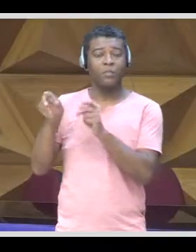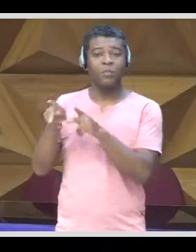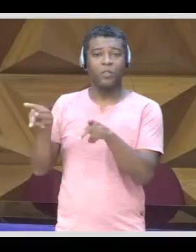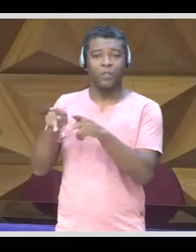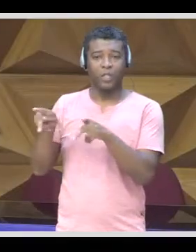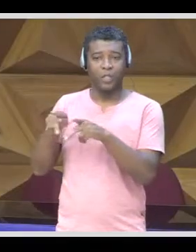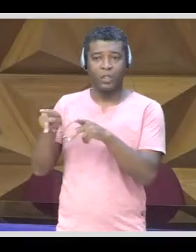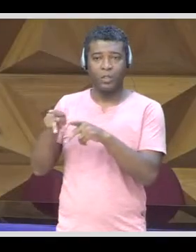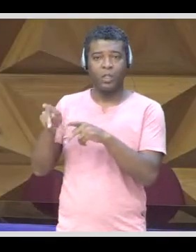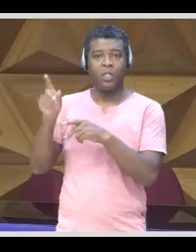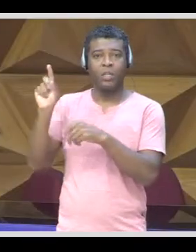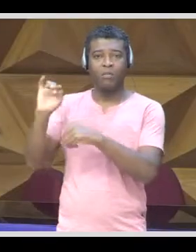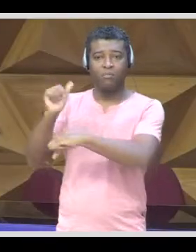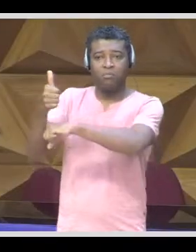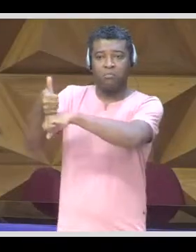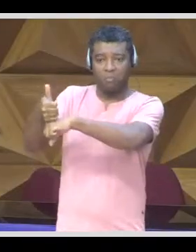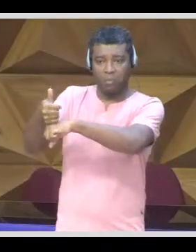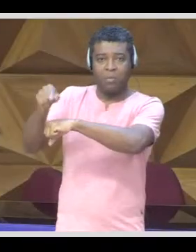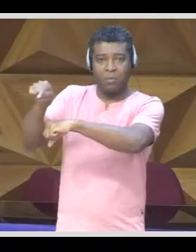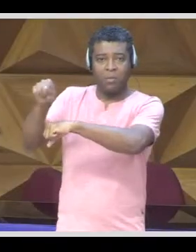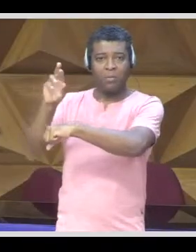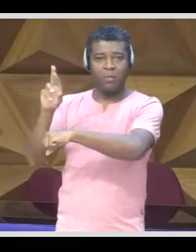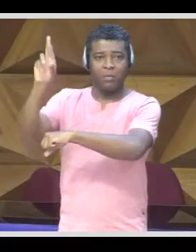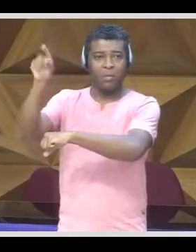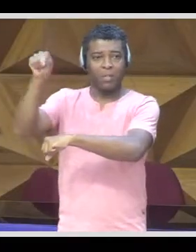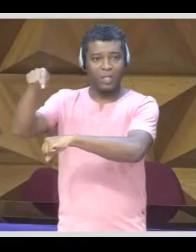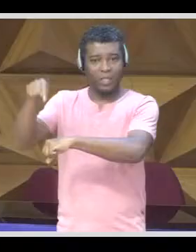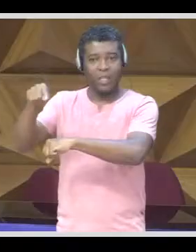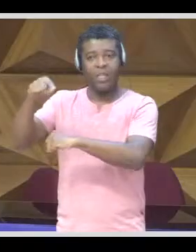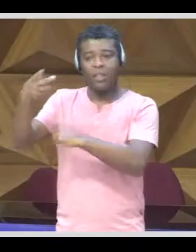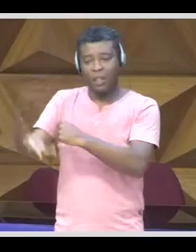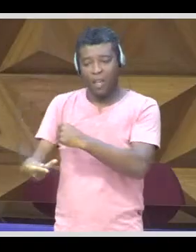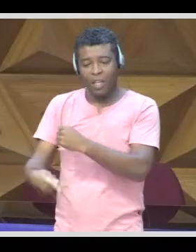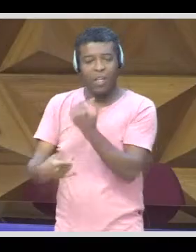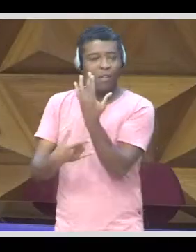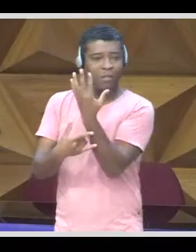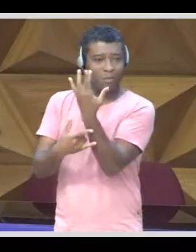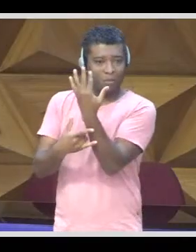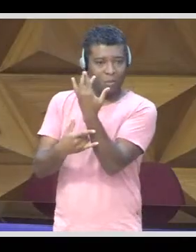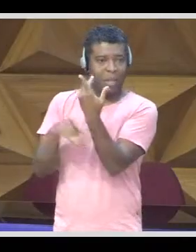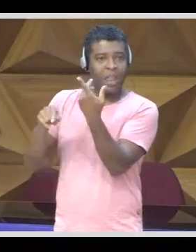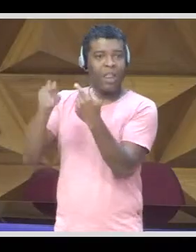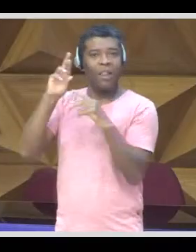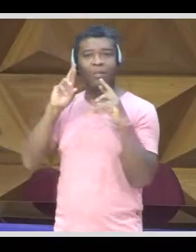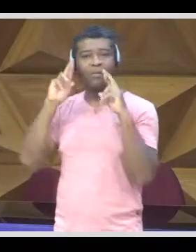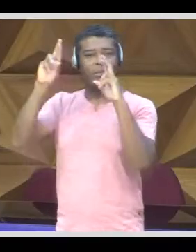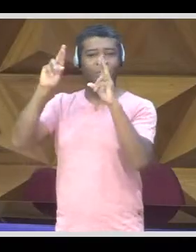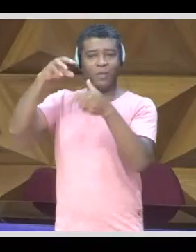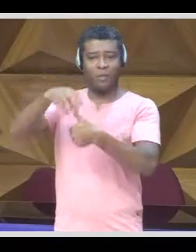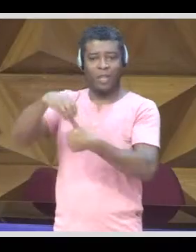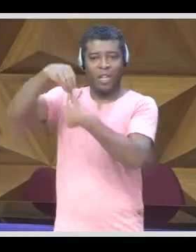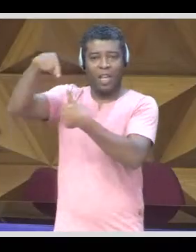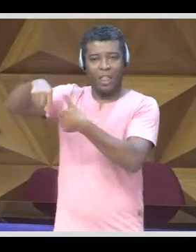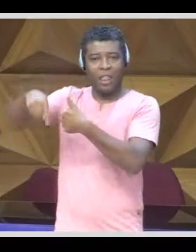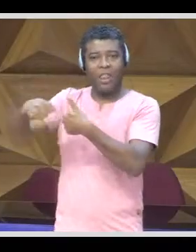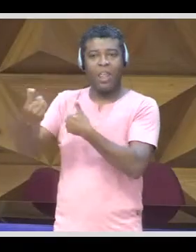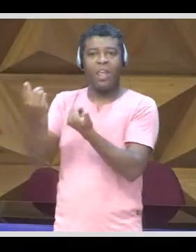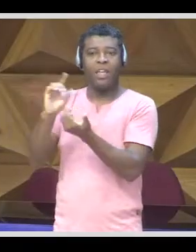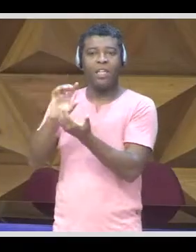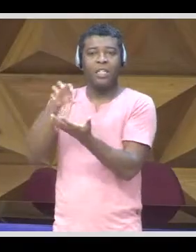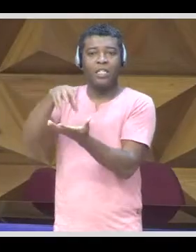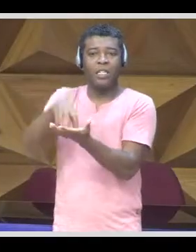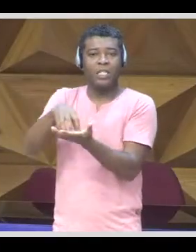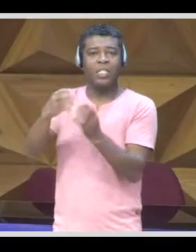Computing Laboratory at the Department of Computer Science. She holds a PhD from the University of Wisconsin-Madison and is a